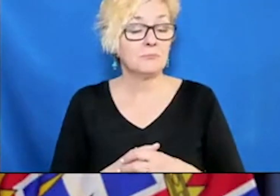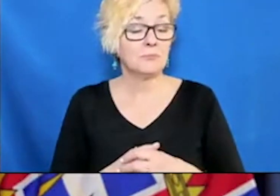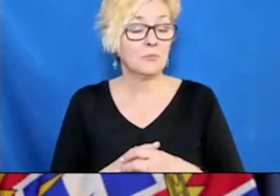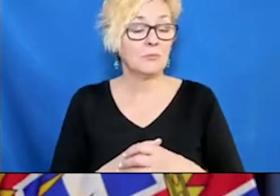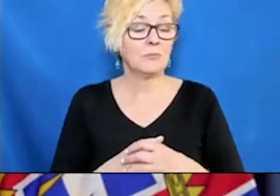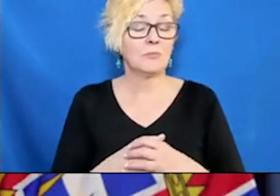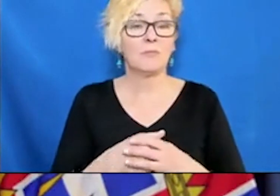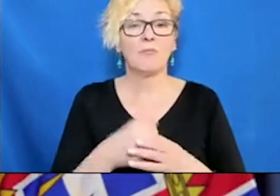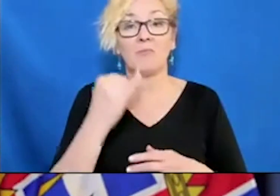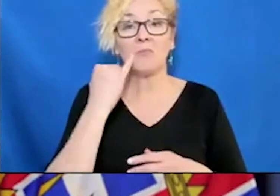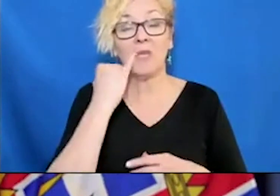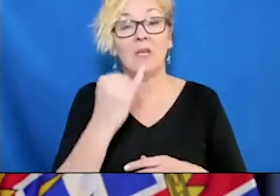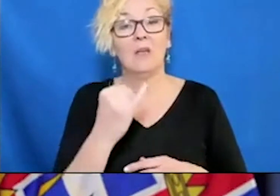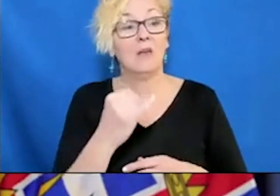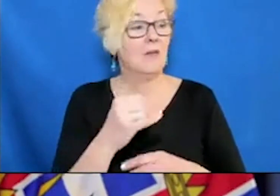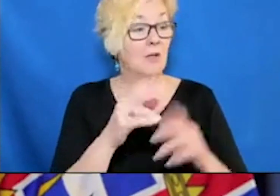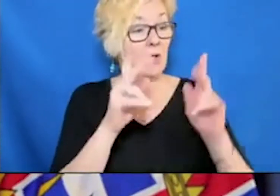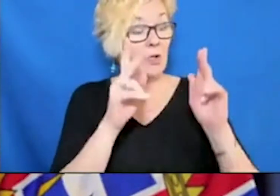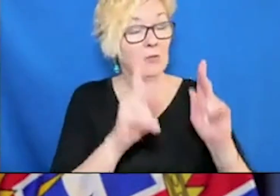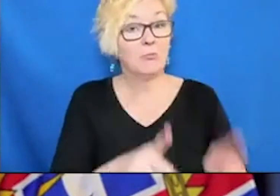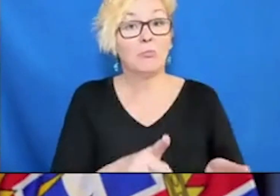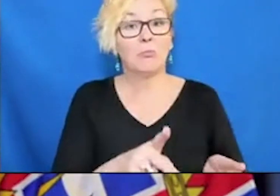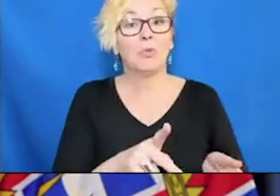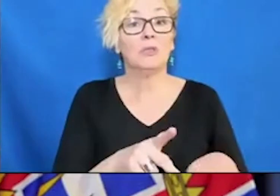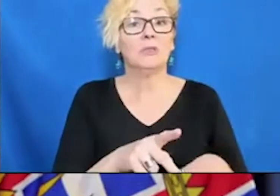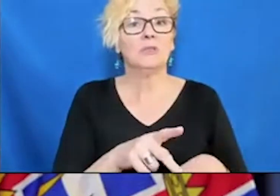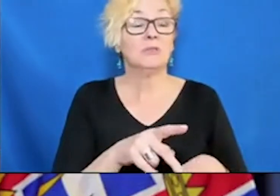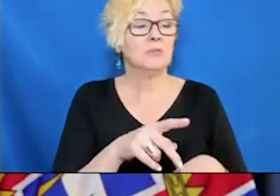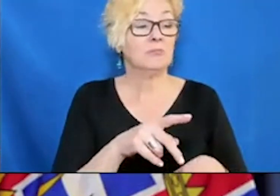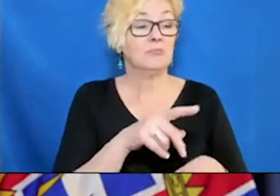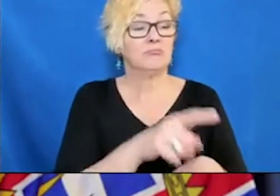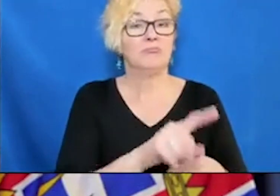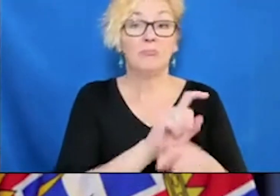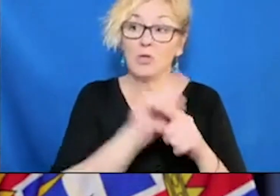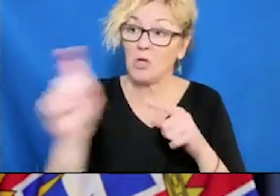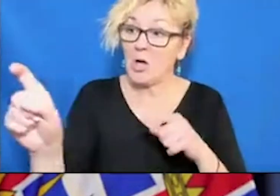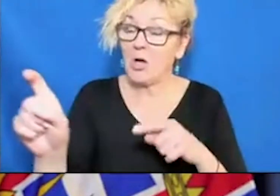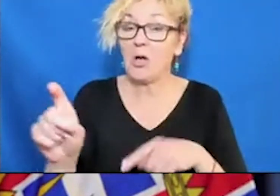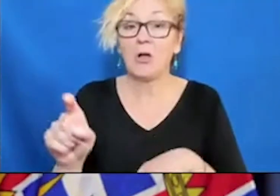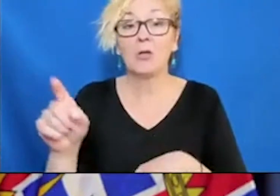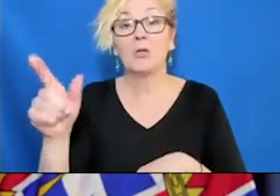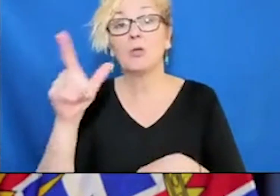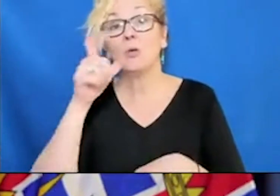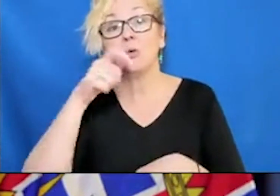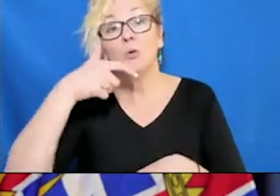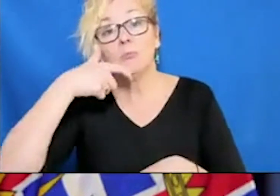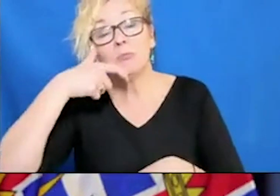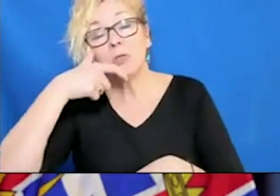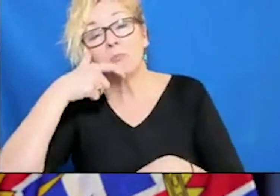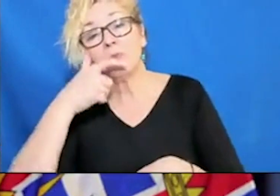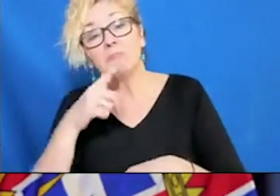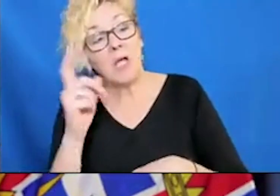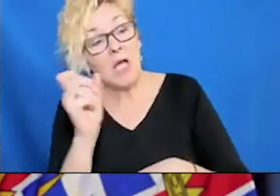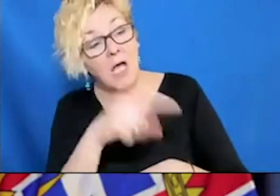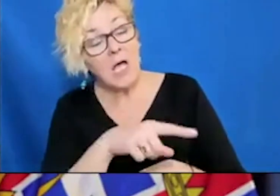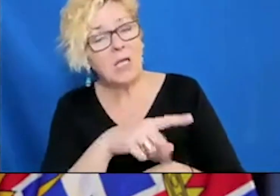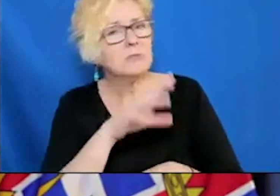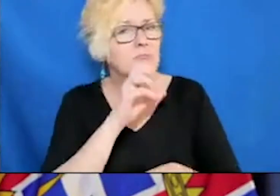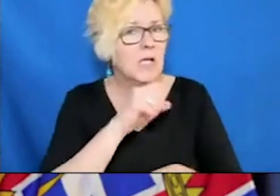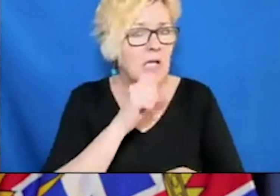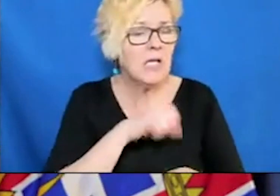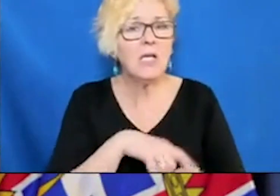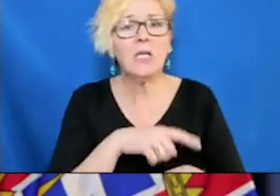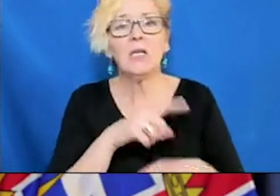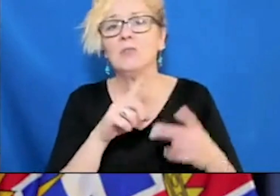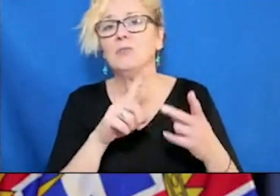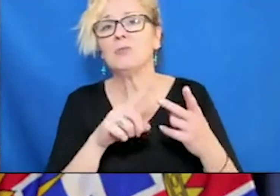cohort, and they need to provide their personal health number and other information, and then they receive an appointment. And there have been a number of